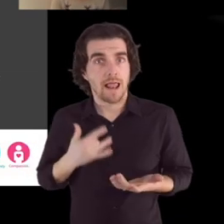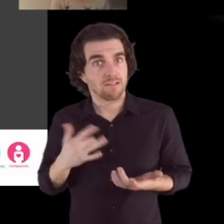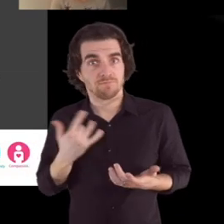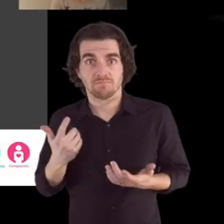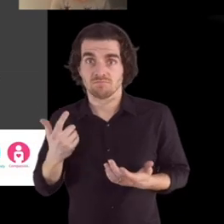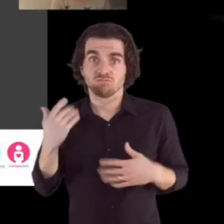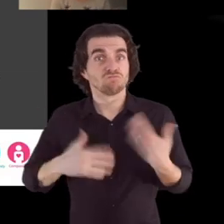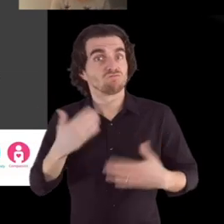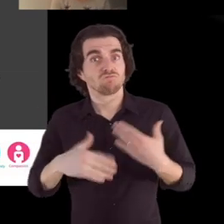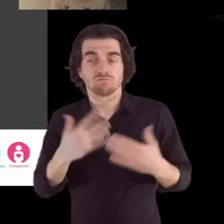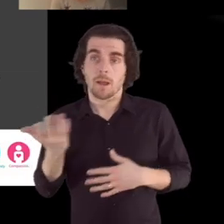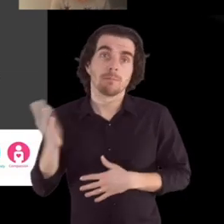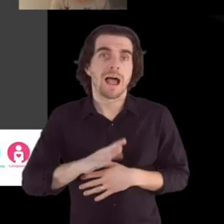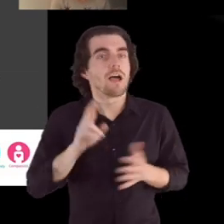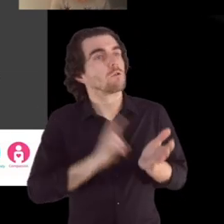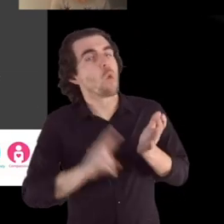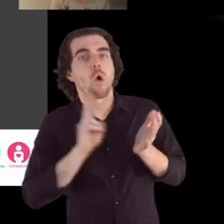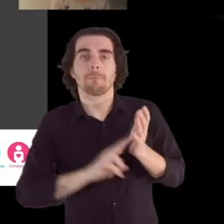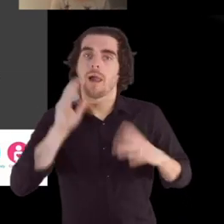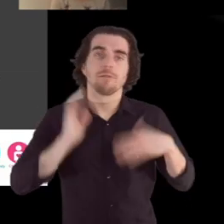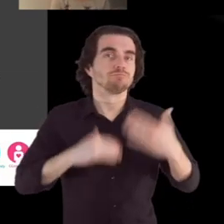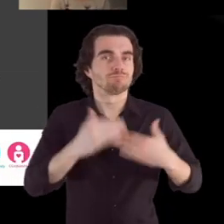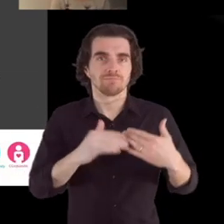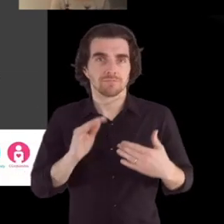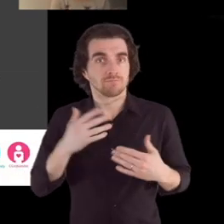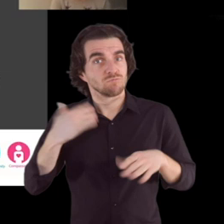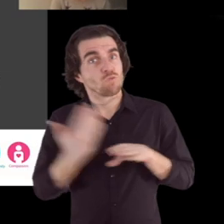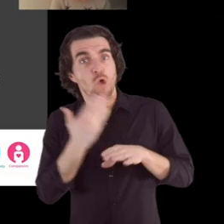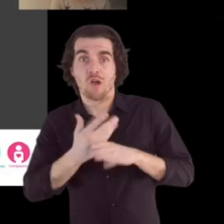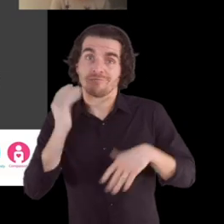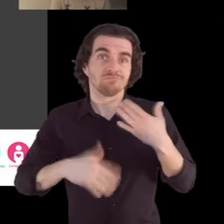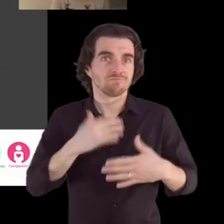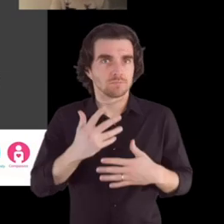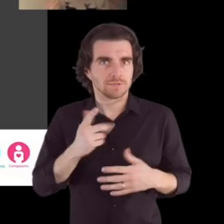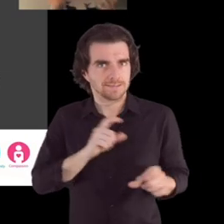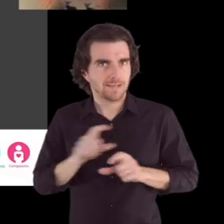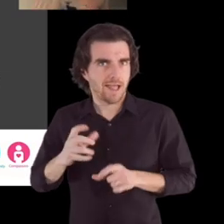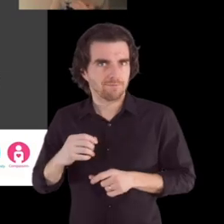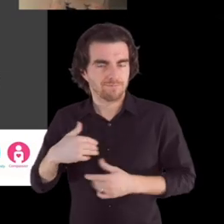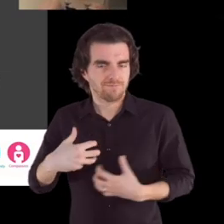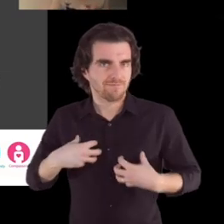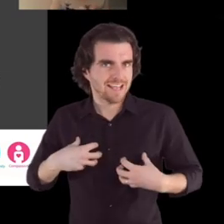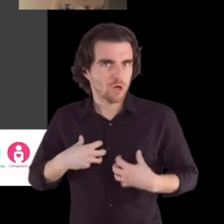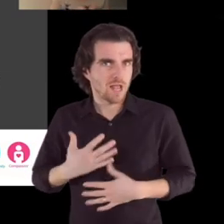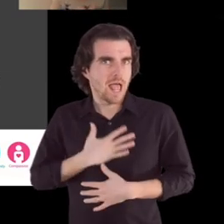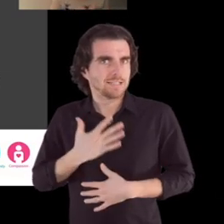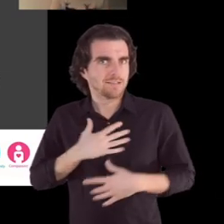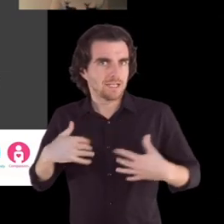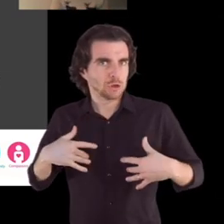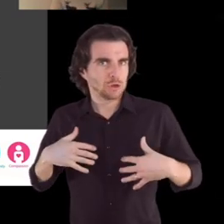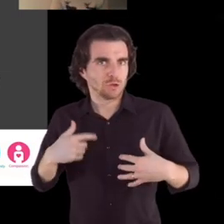life has not gone anyway back to normal at all. We're still working as hard as we ever were. We've still got that fear and anxiety